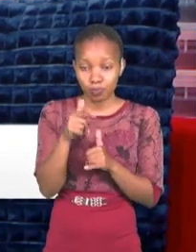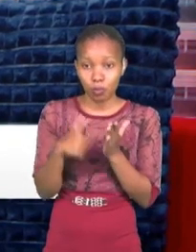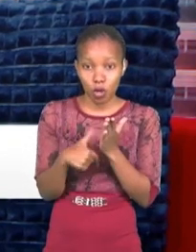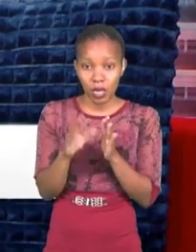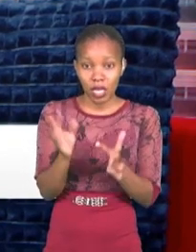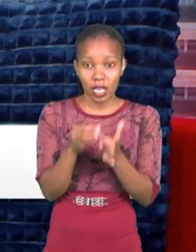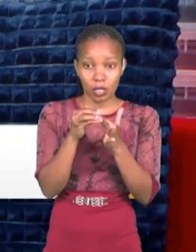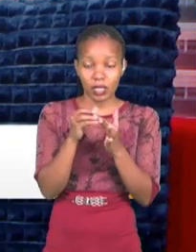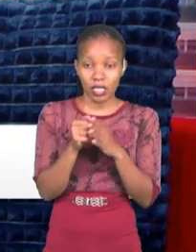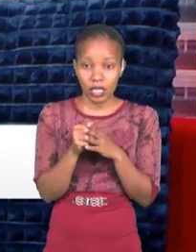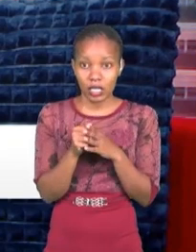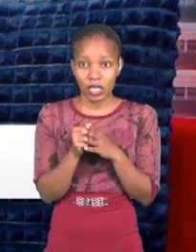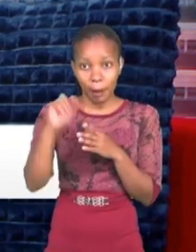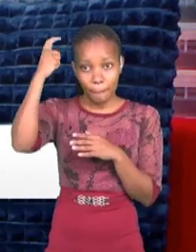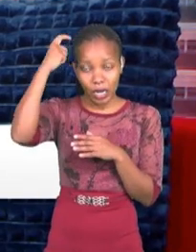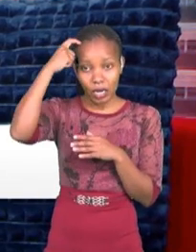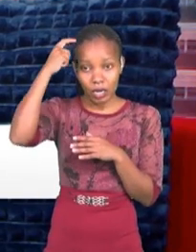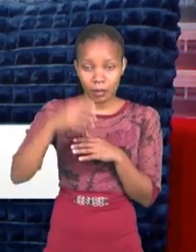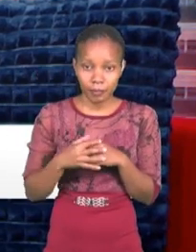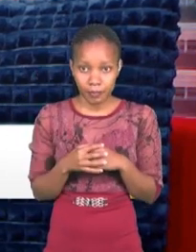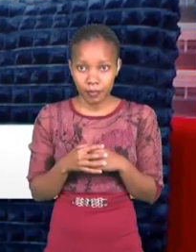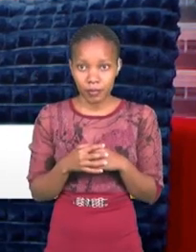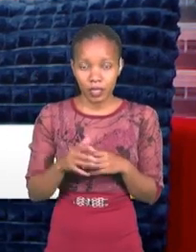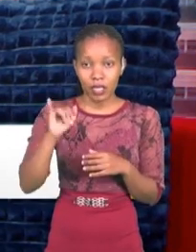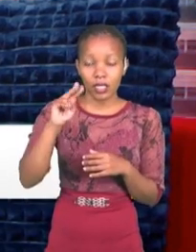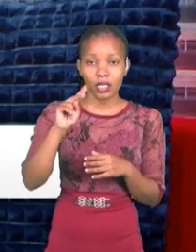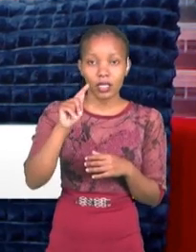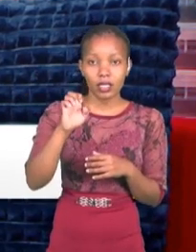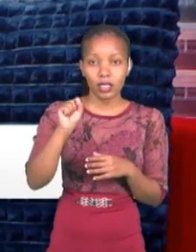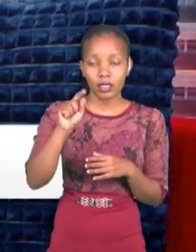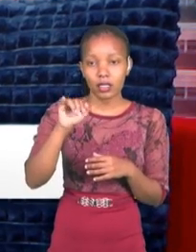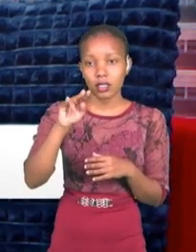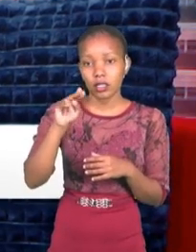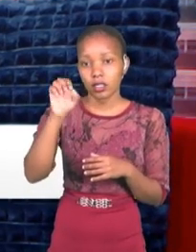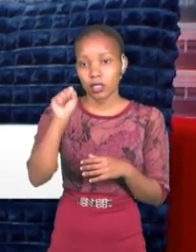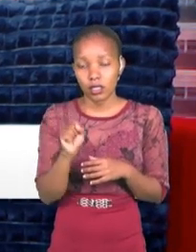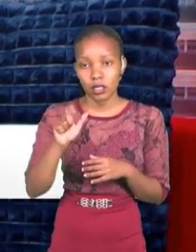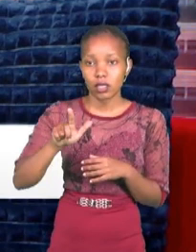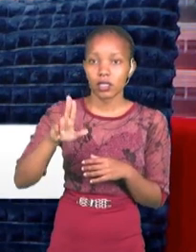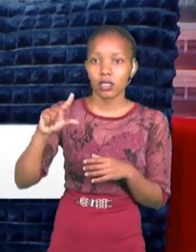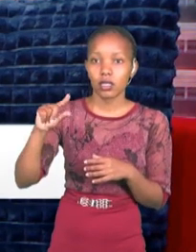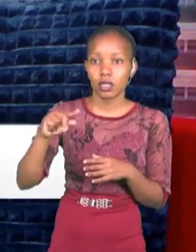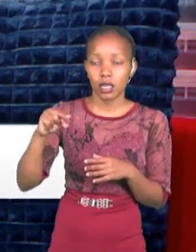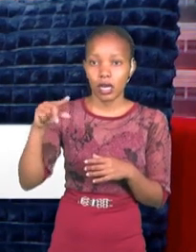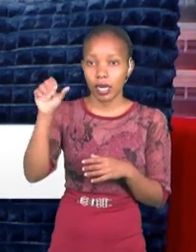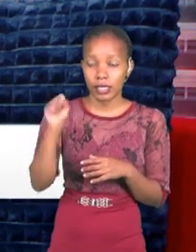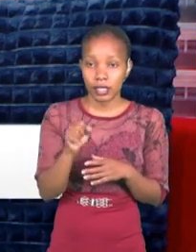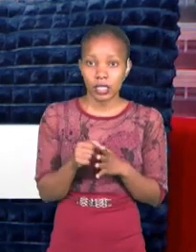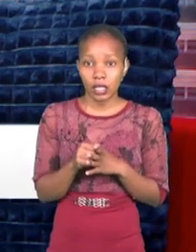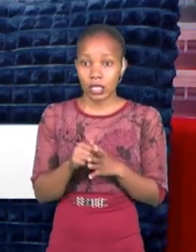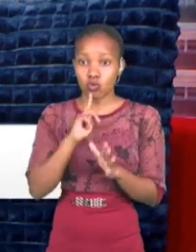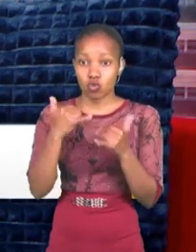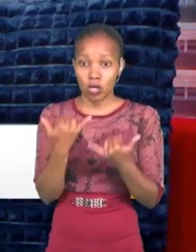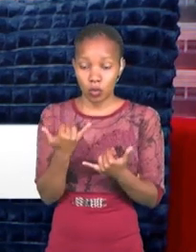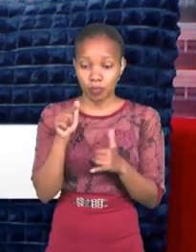especially organ related, like brain, intestine, lungs, because once our stents is called as surfactant, which